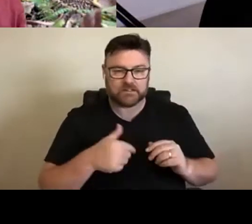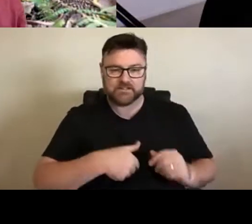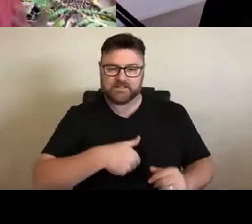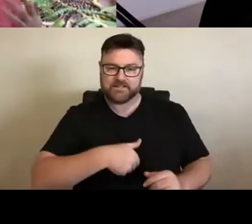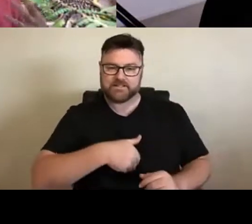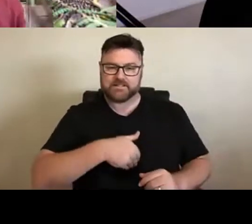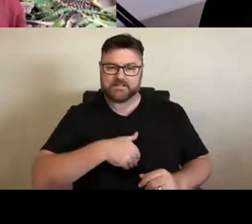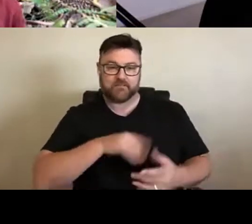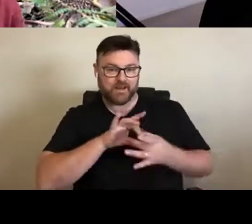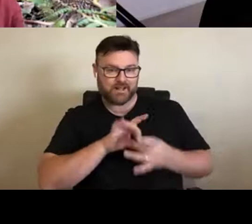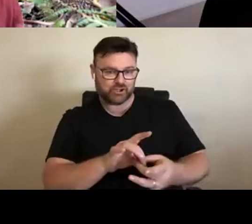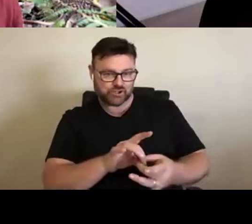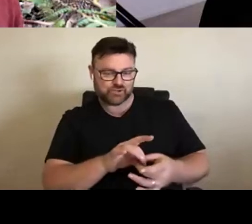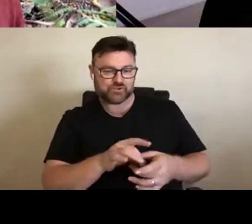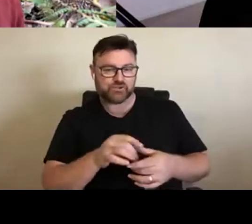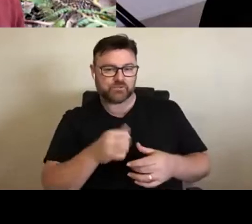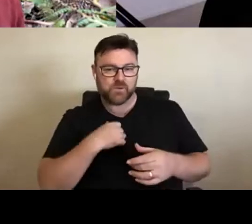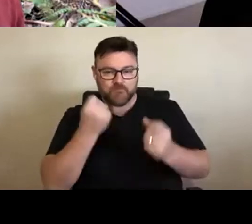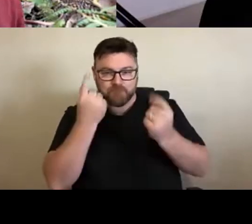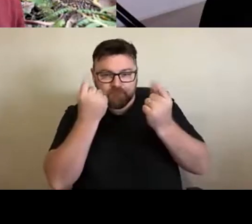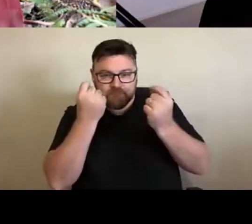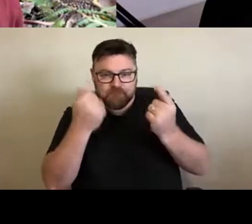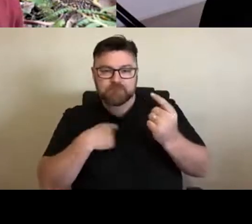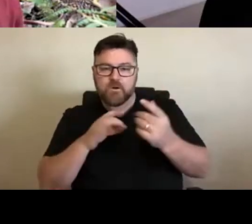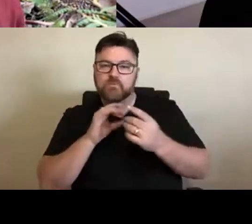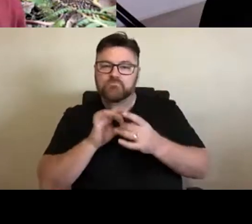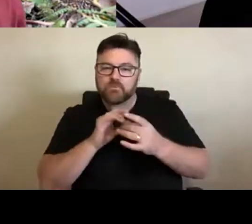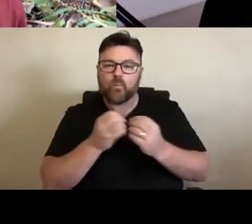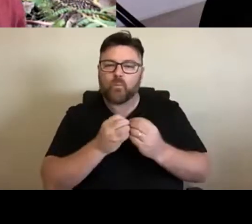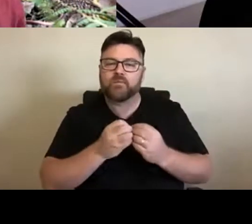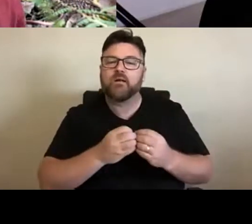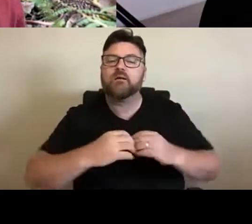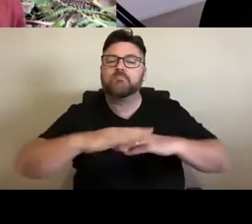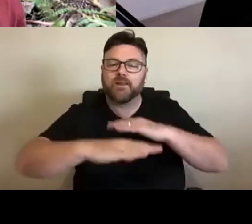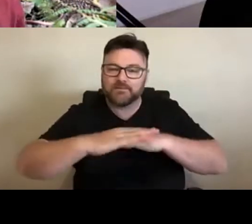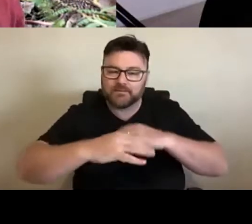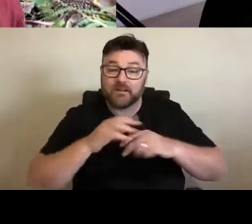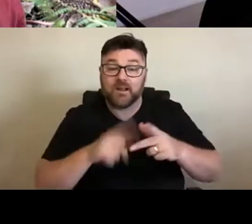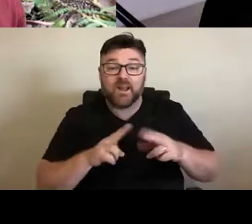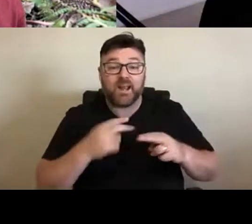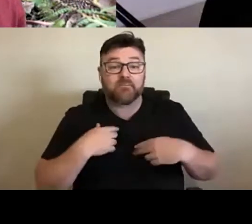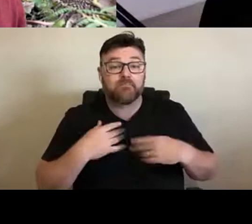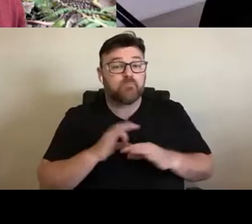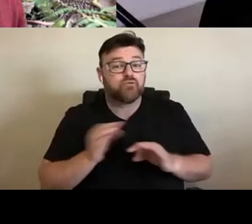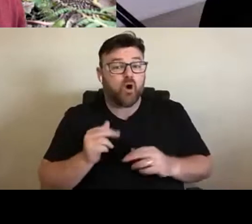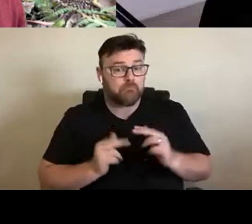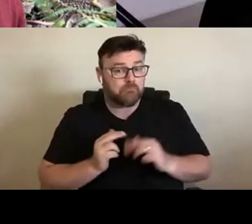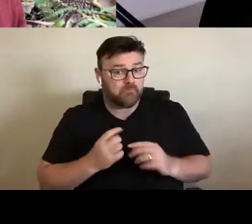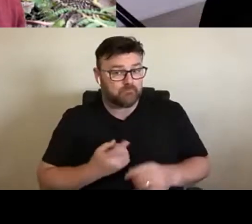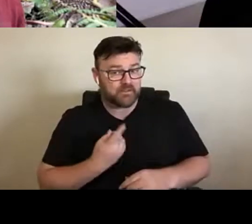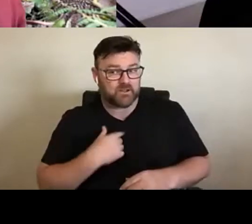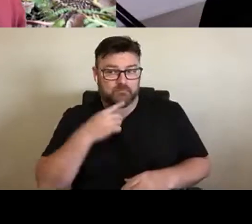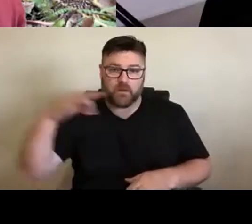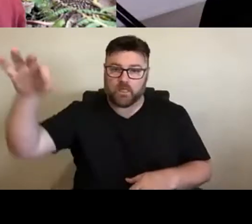my connection or my understanding or my relationship with place. But if I'm not developing something myself, then it's all a little bit token. I